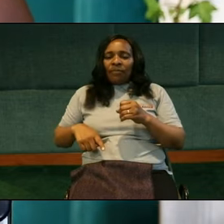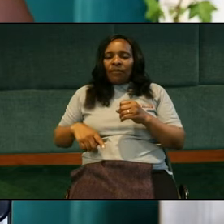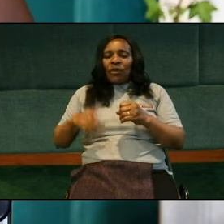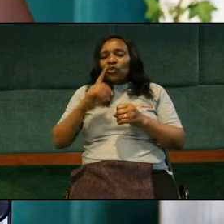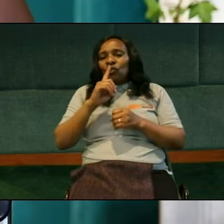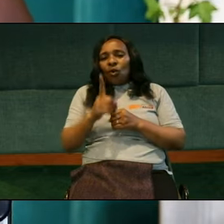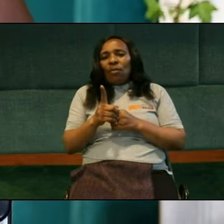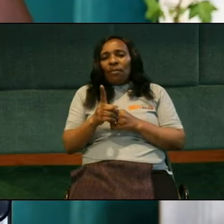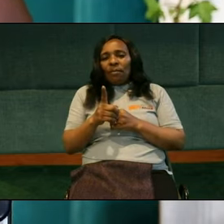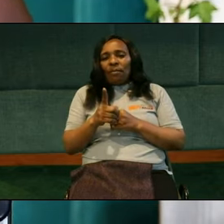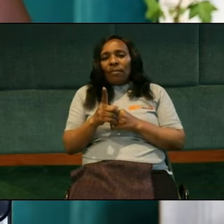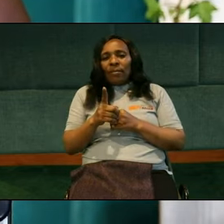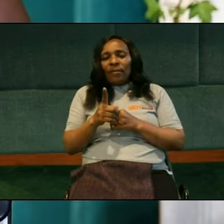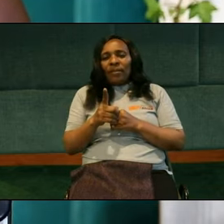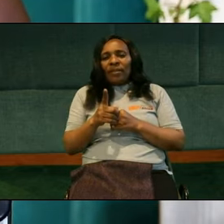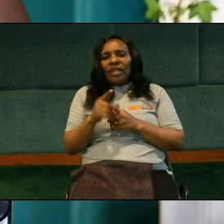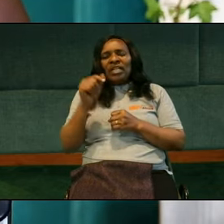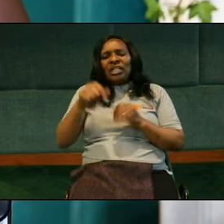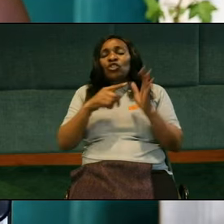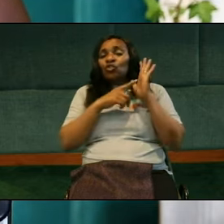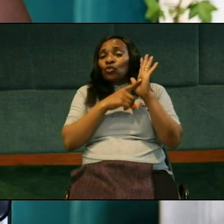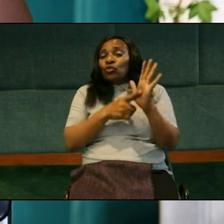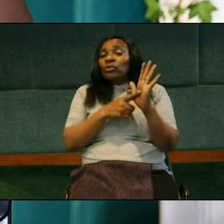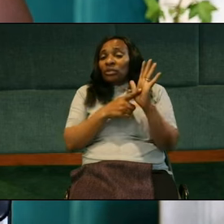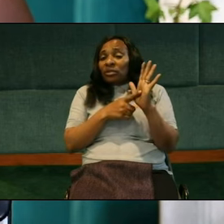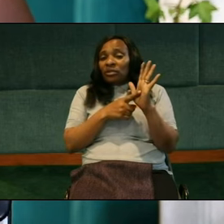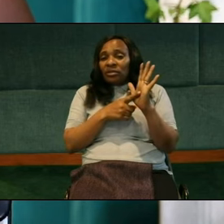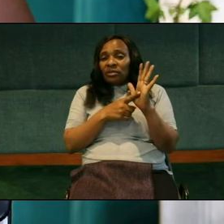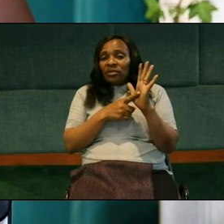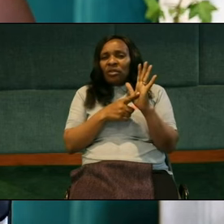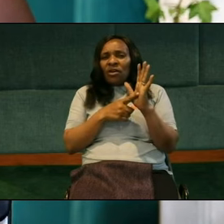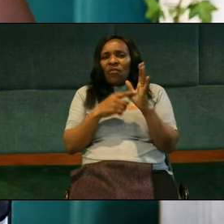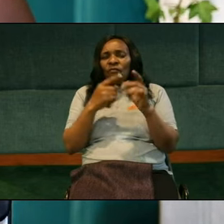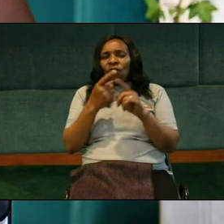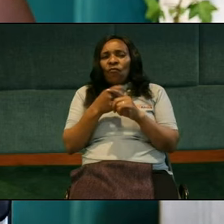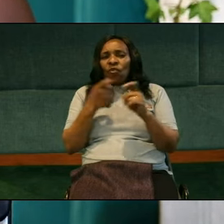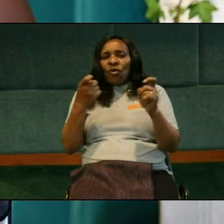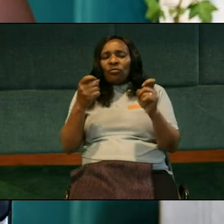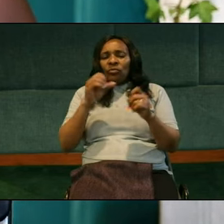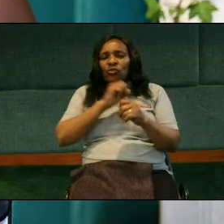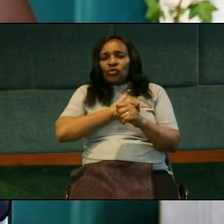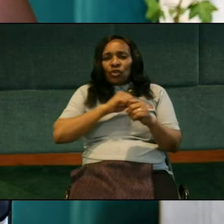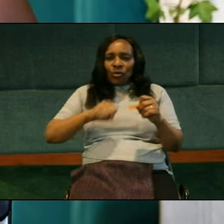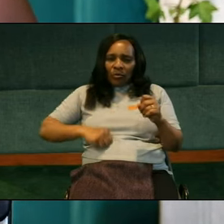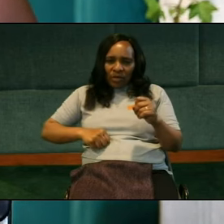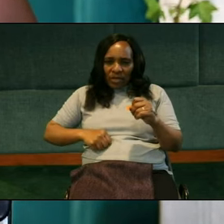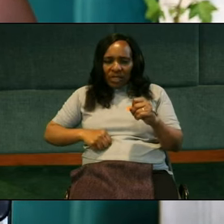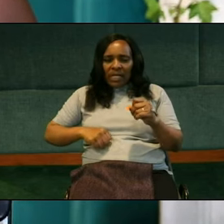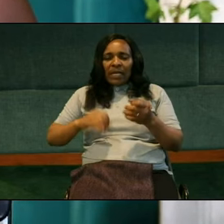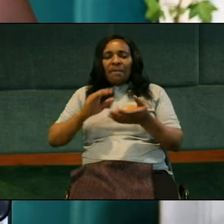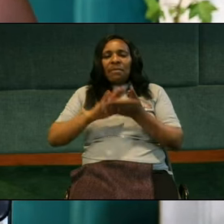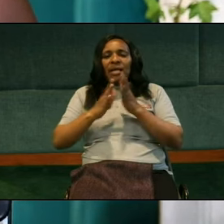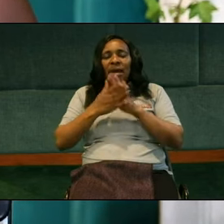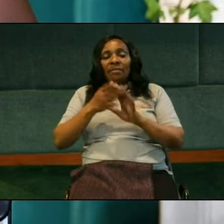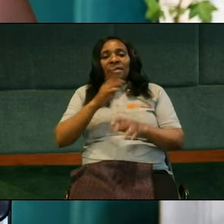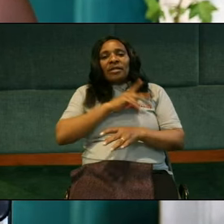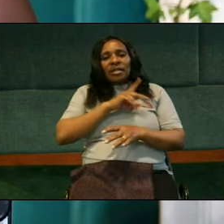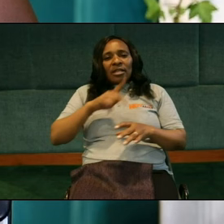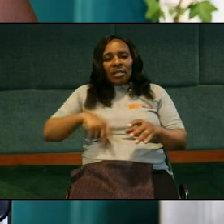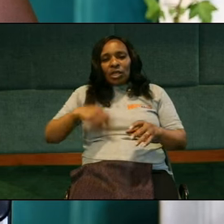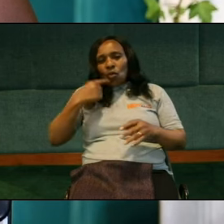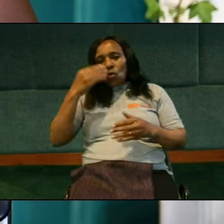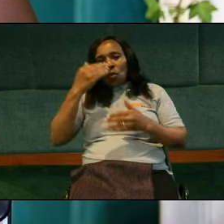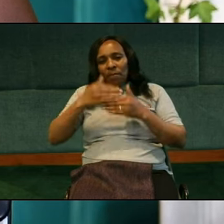So this shows that from Solomon being the king who